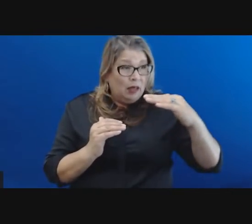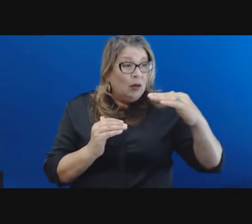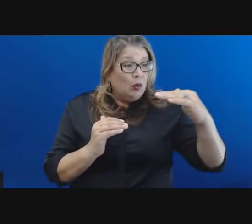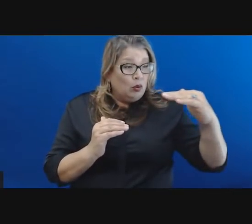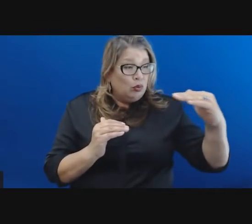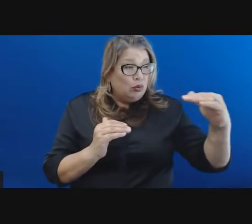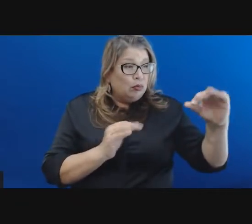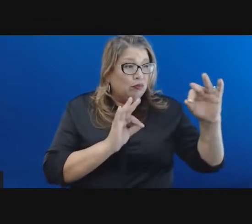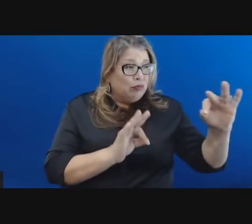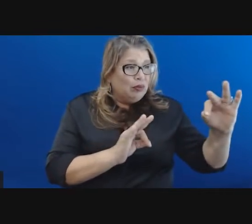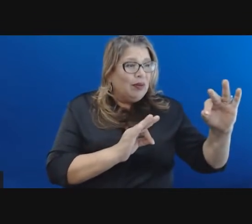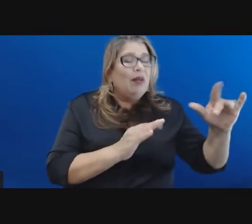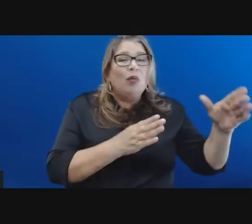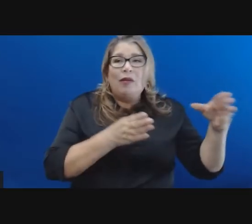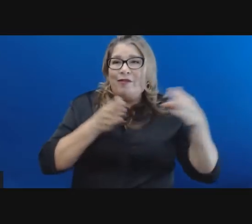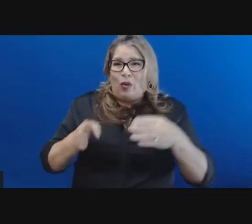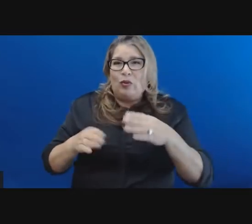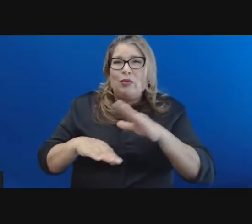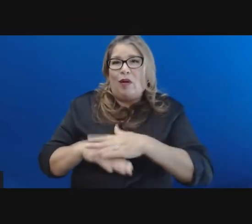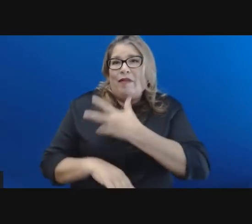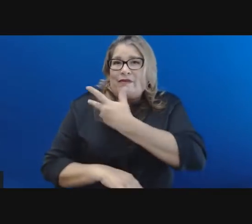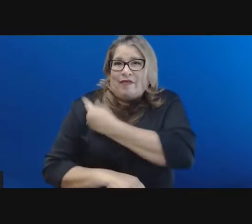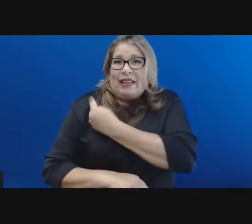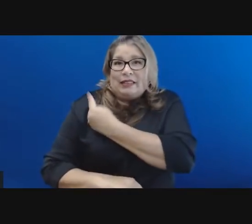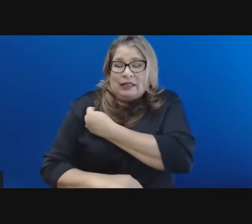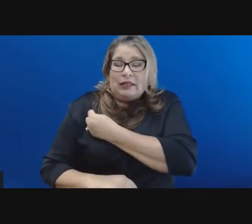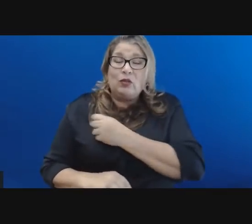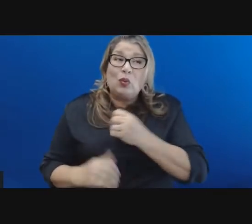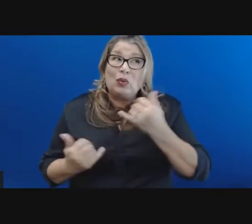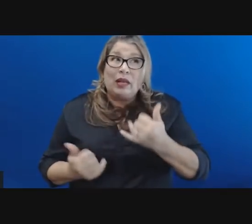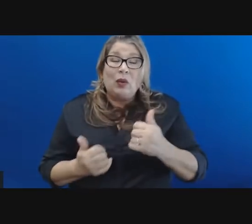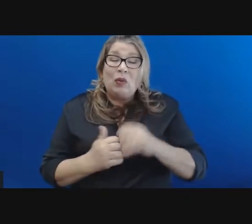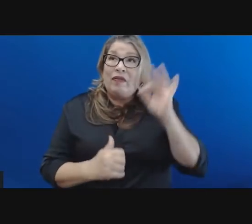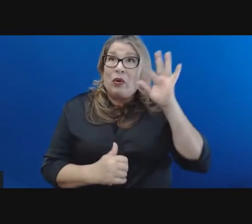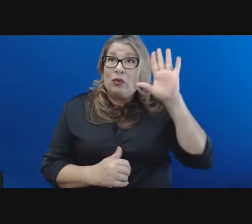vaccines. And with today's news and our hope that